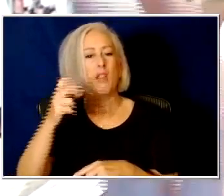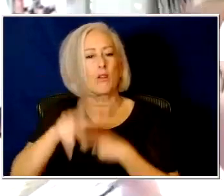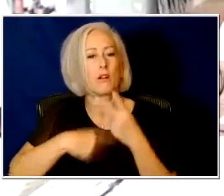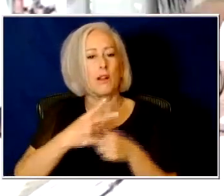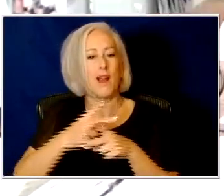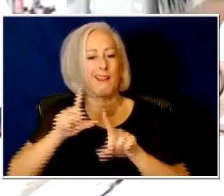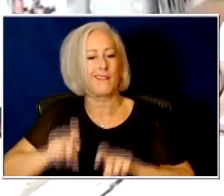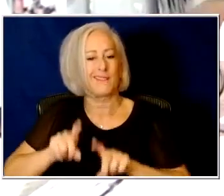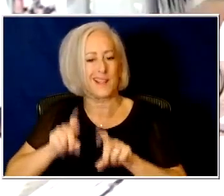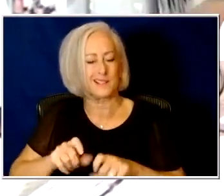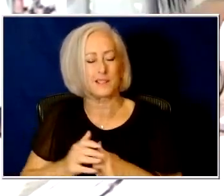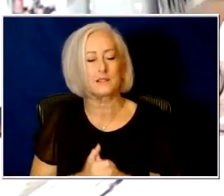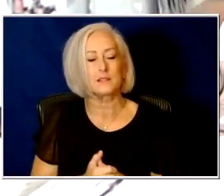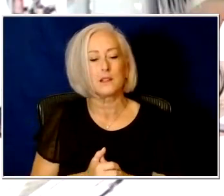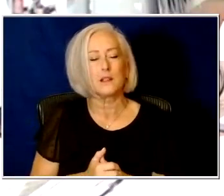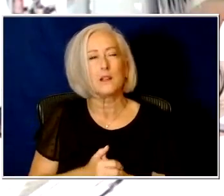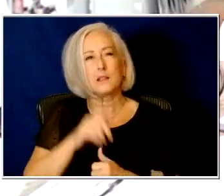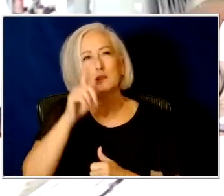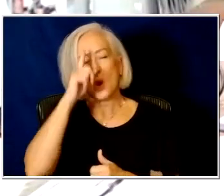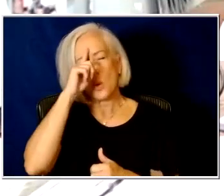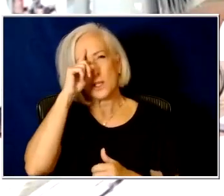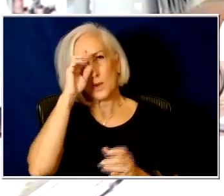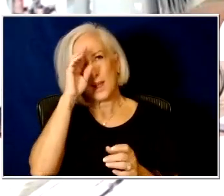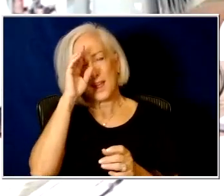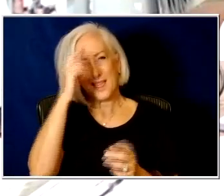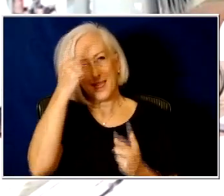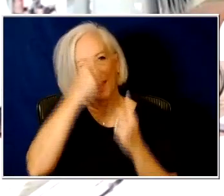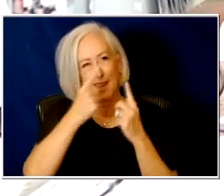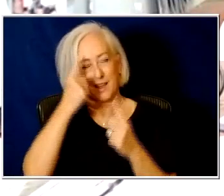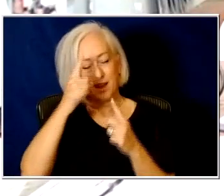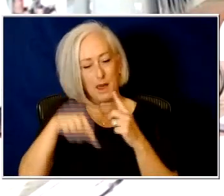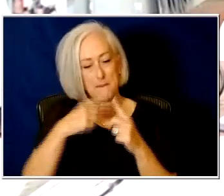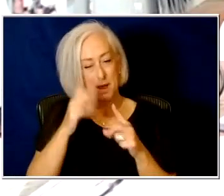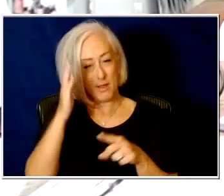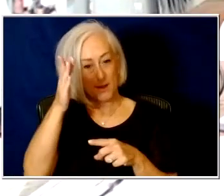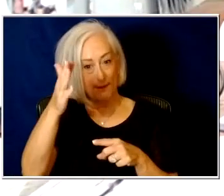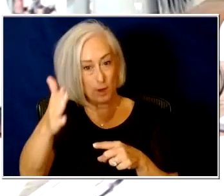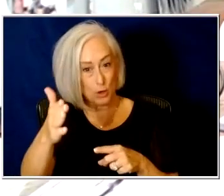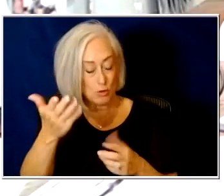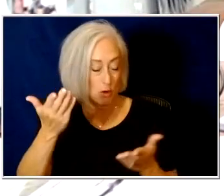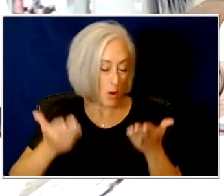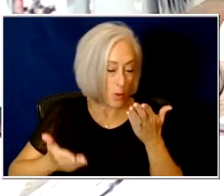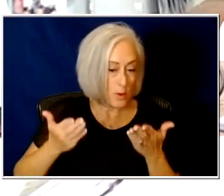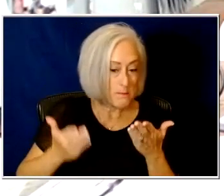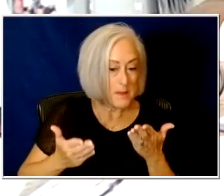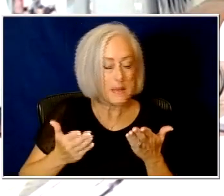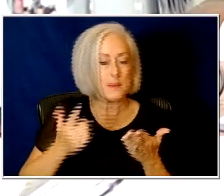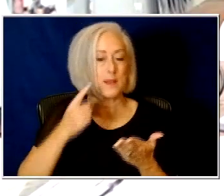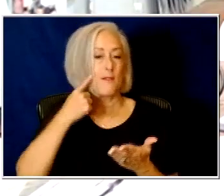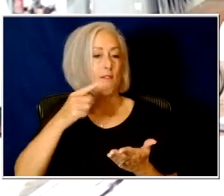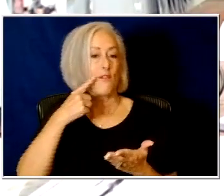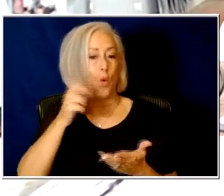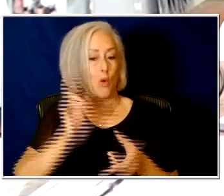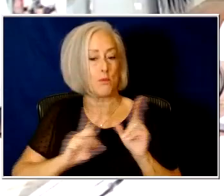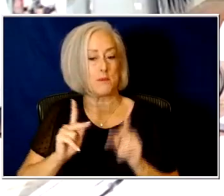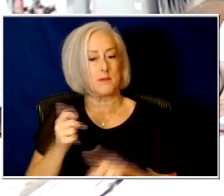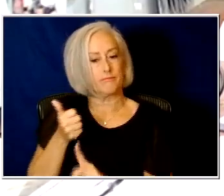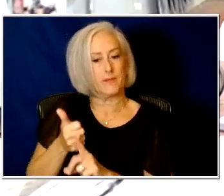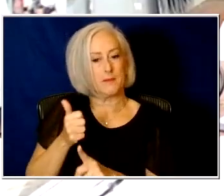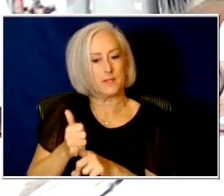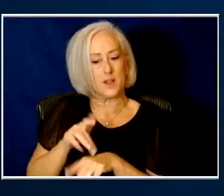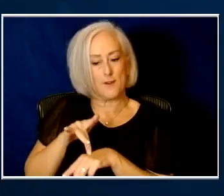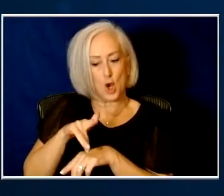thinking ahead, but we expect that this may be available for people in those earliest stages of Alzheimer's